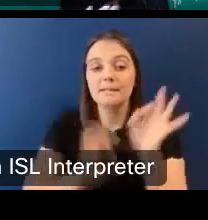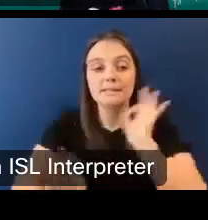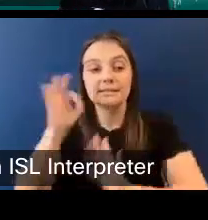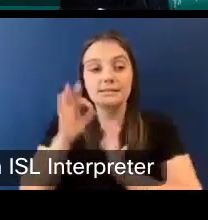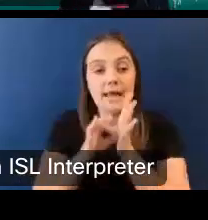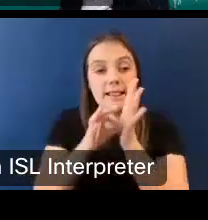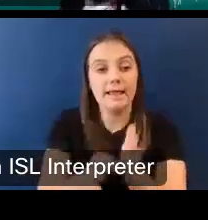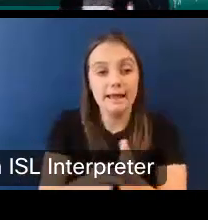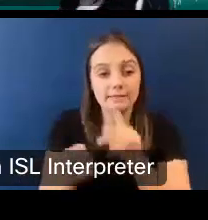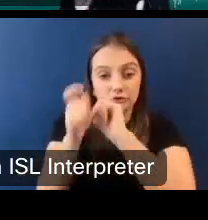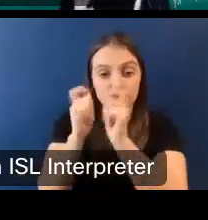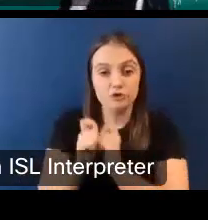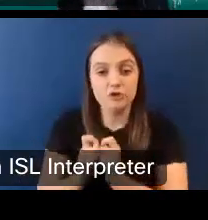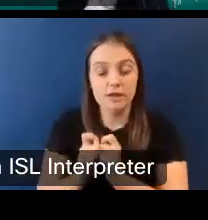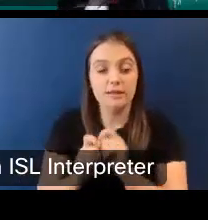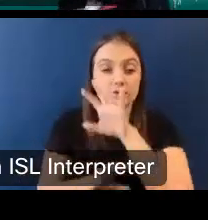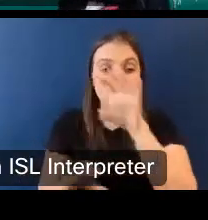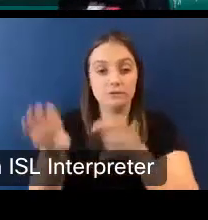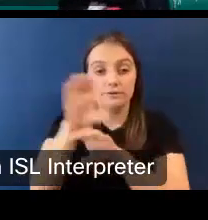to use that